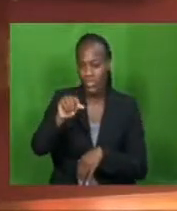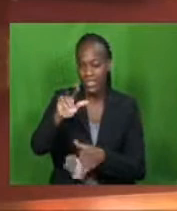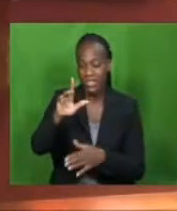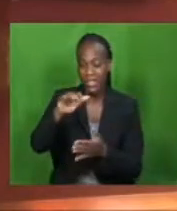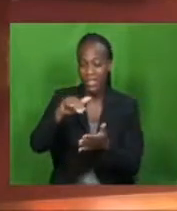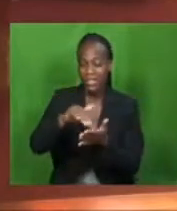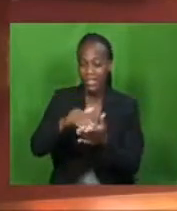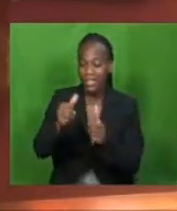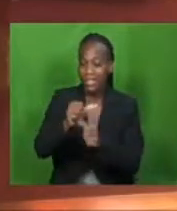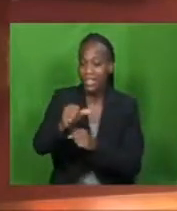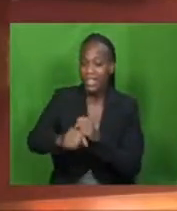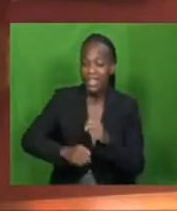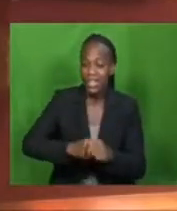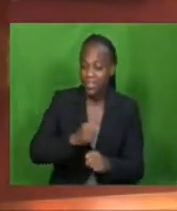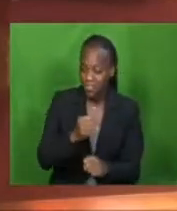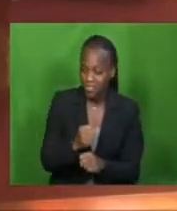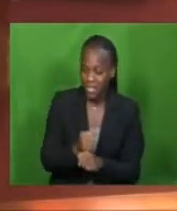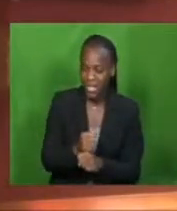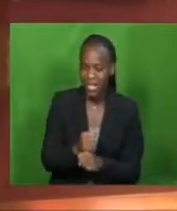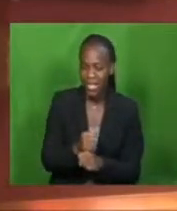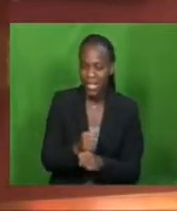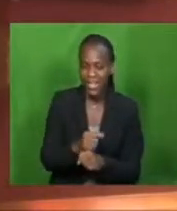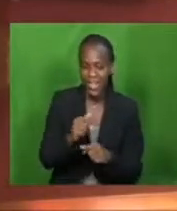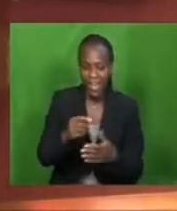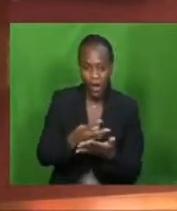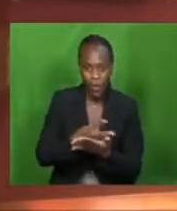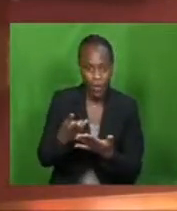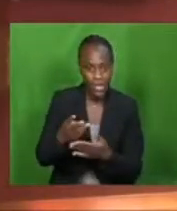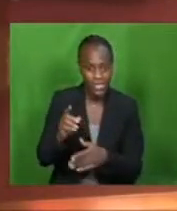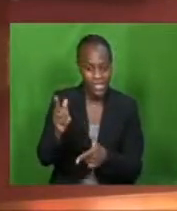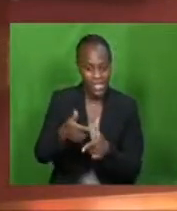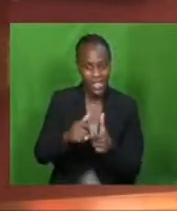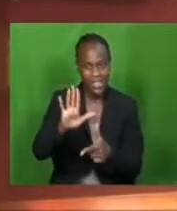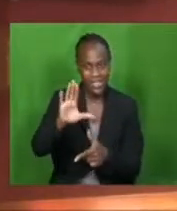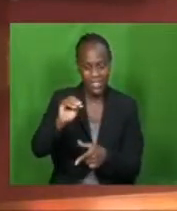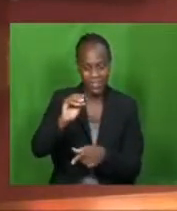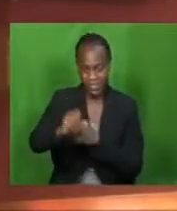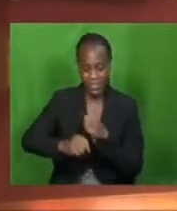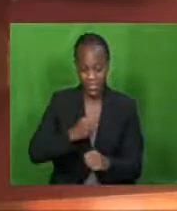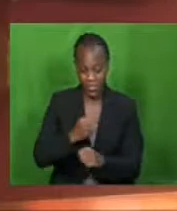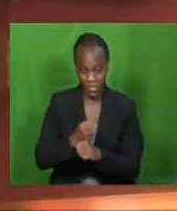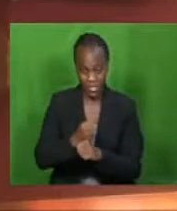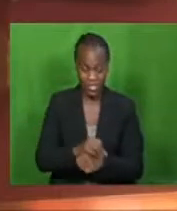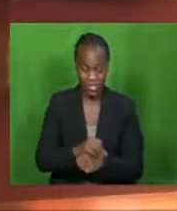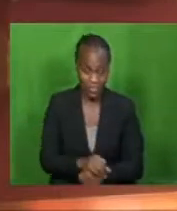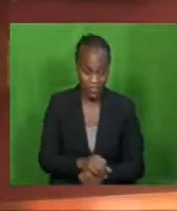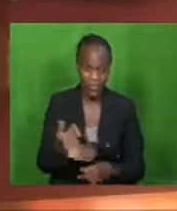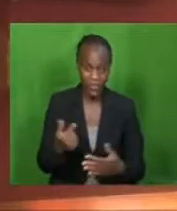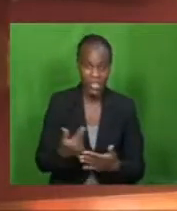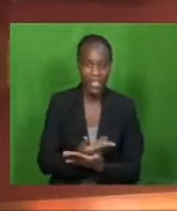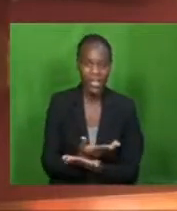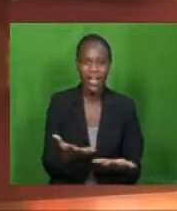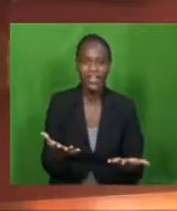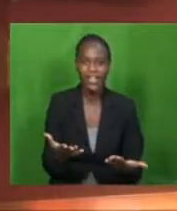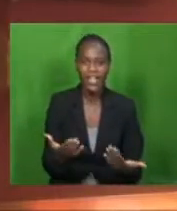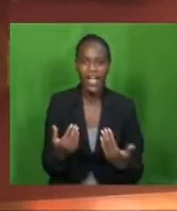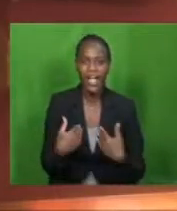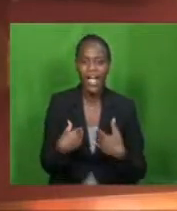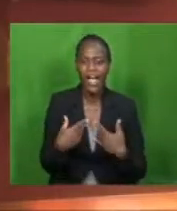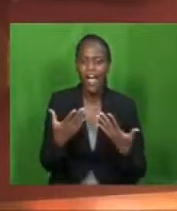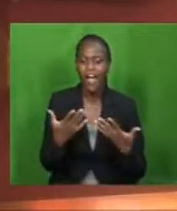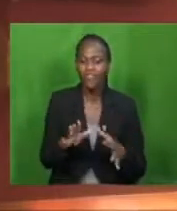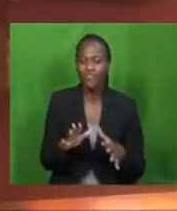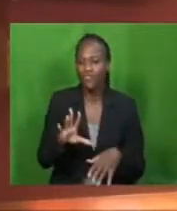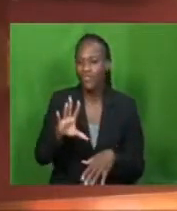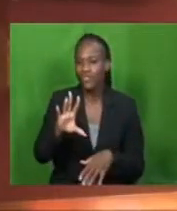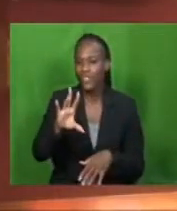could be lost in the next 50 years if nothing is done. Here in our country, we have lost over 8 million